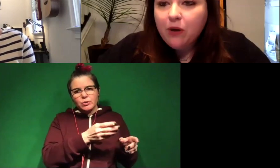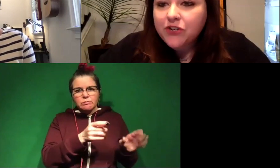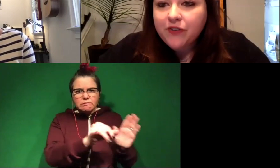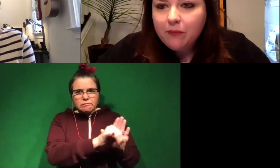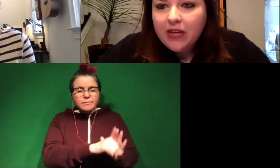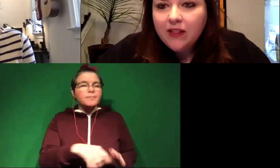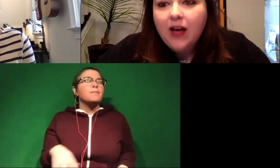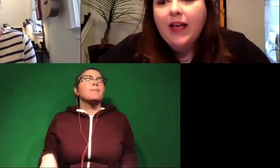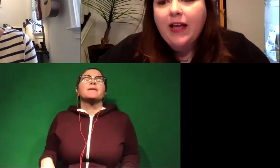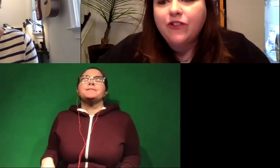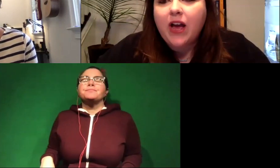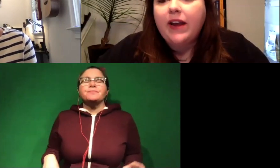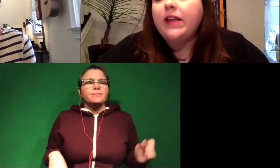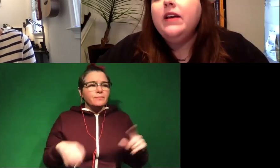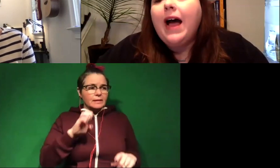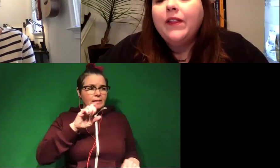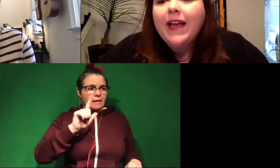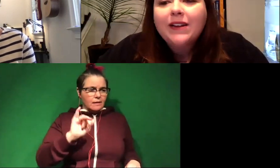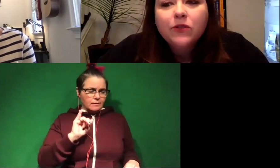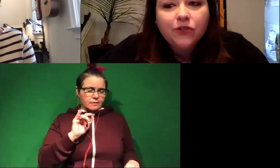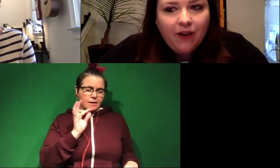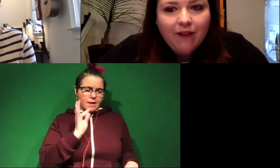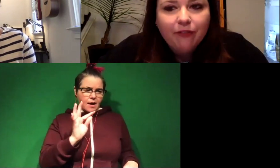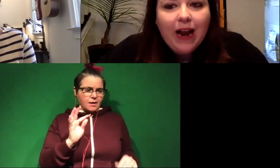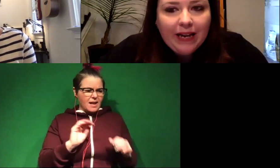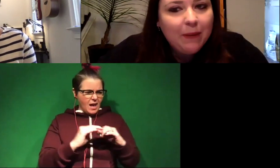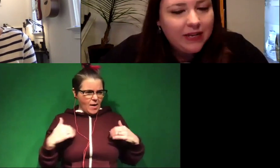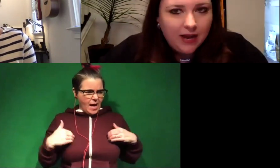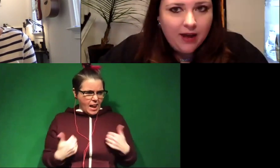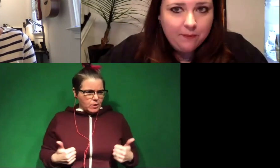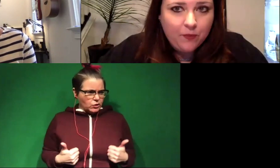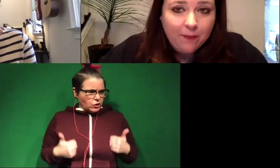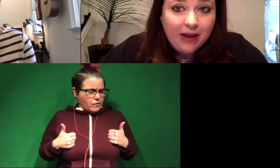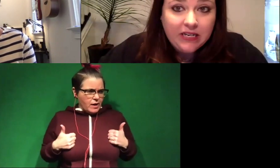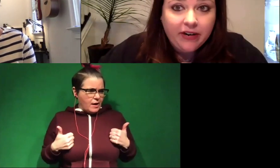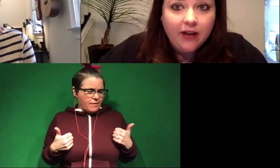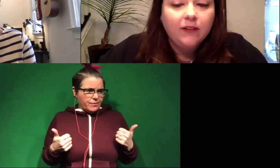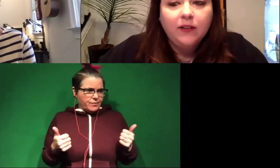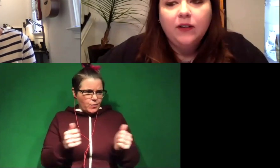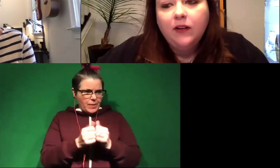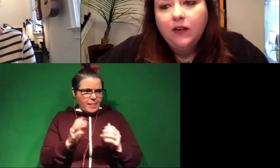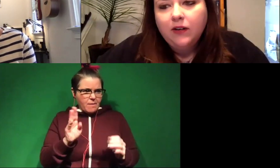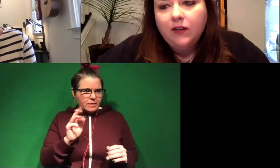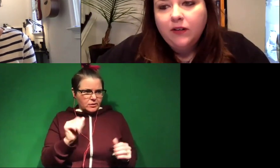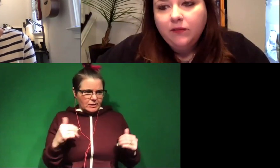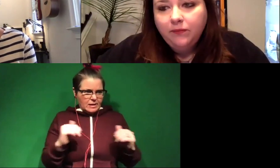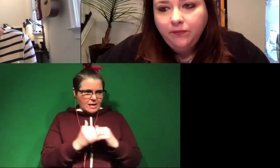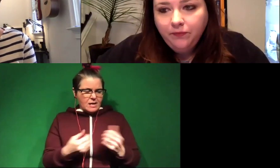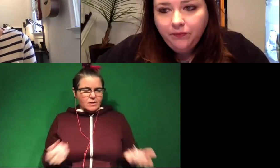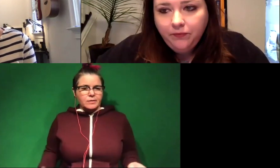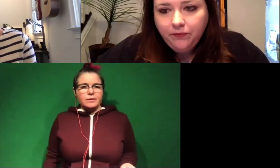Okay, we got a question from Eli, age 9. How do the animals survive for any amount of time without bacteria?